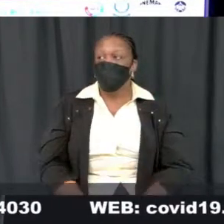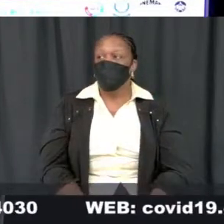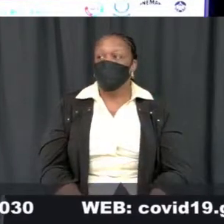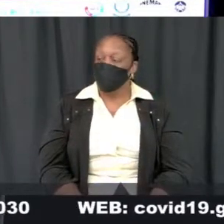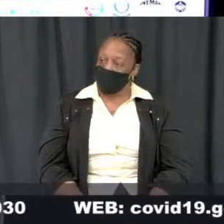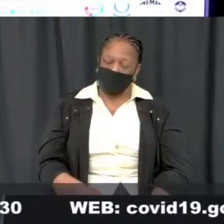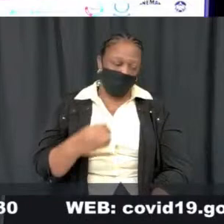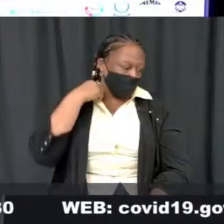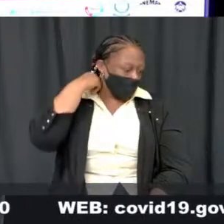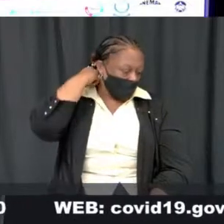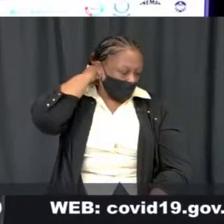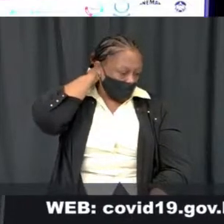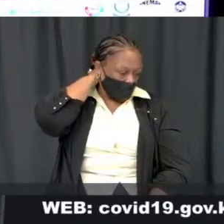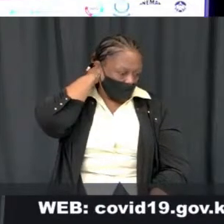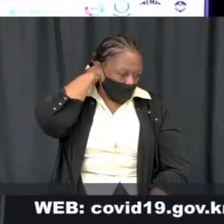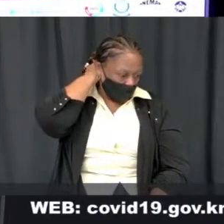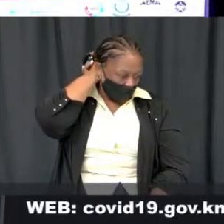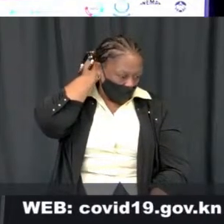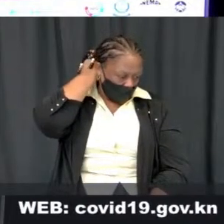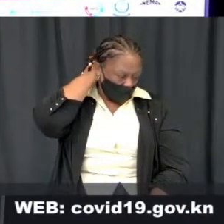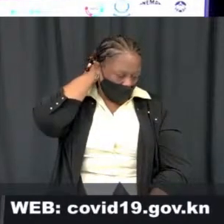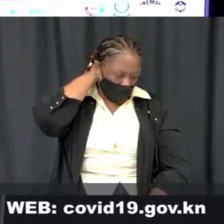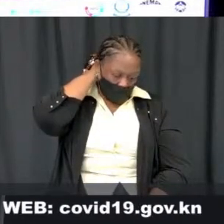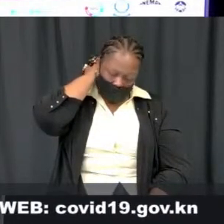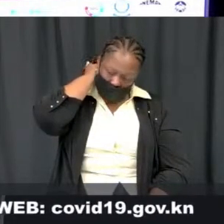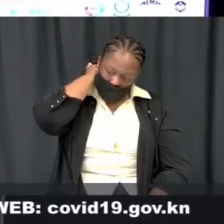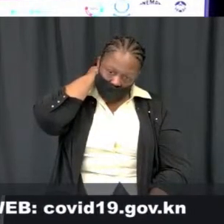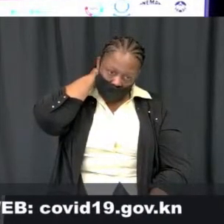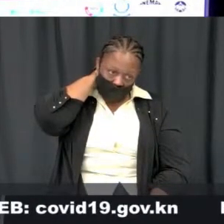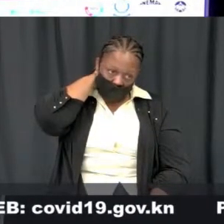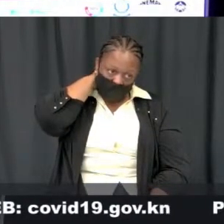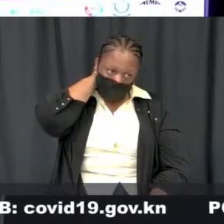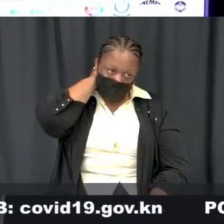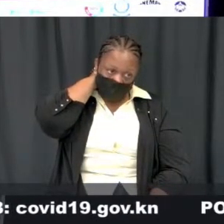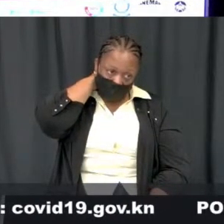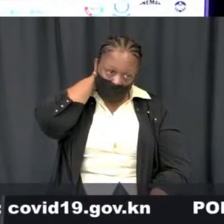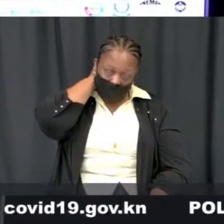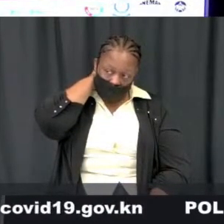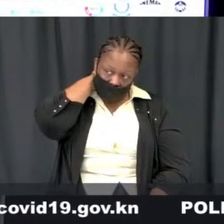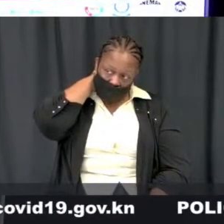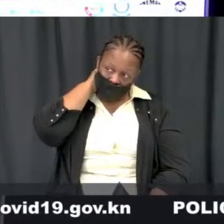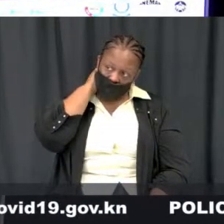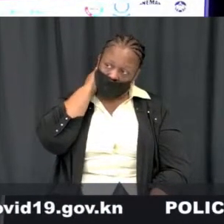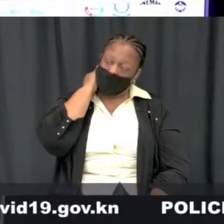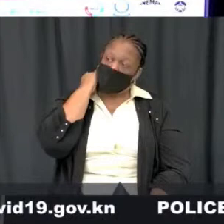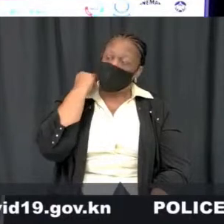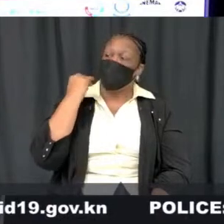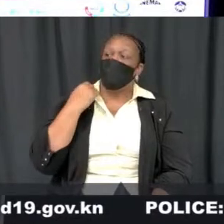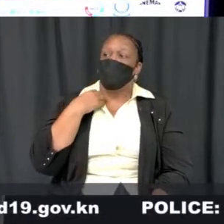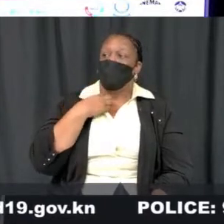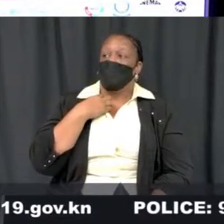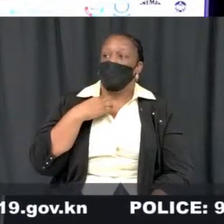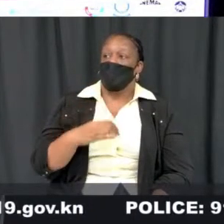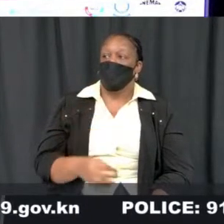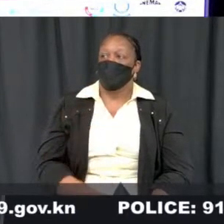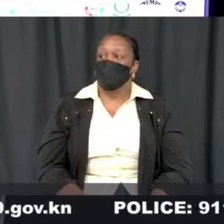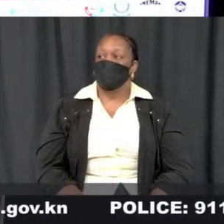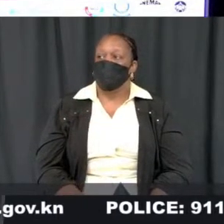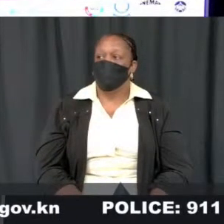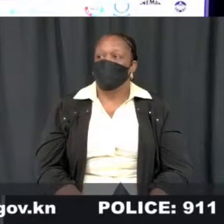Very good question, Mr. Williams, but I want to, respond in saying that both